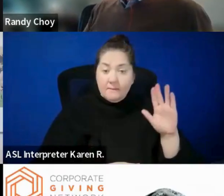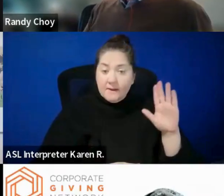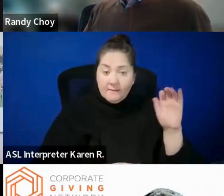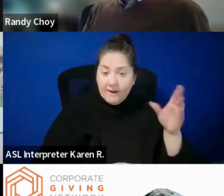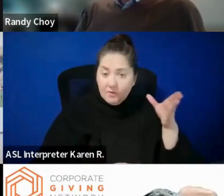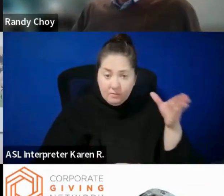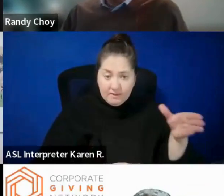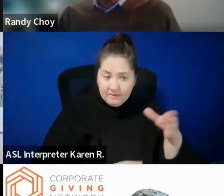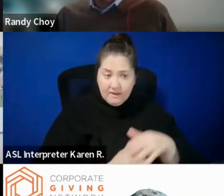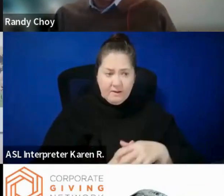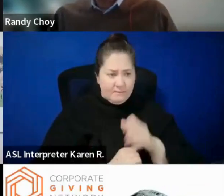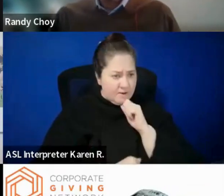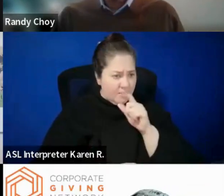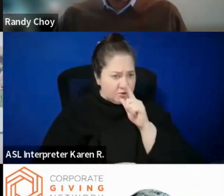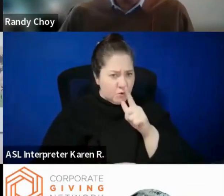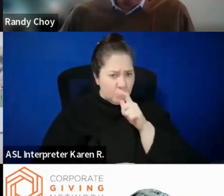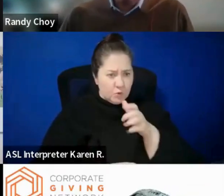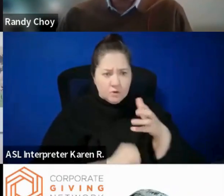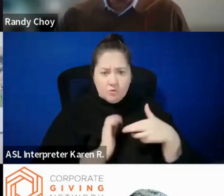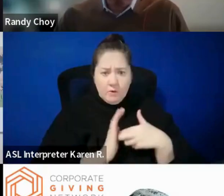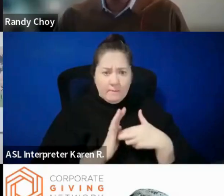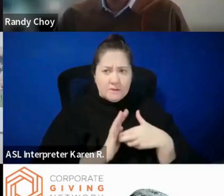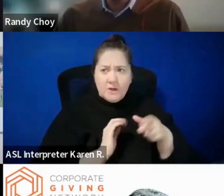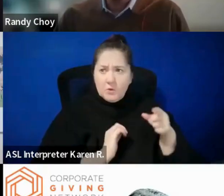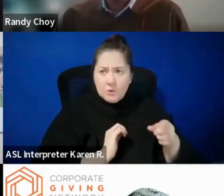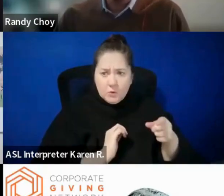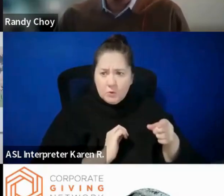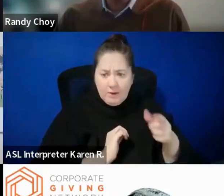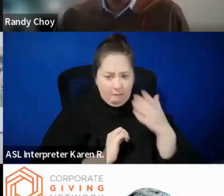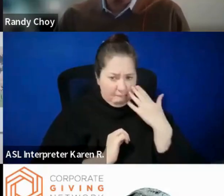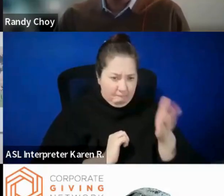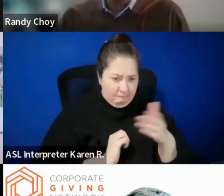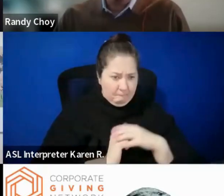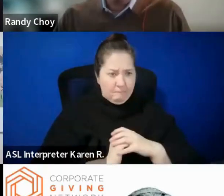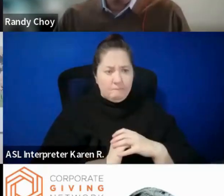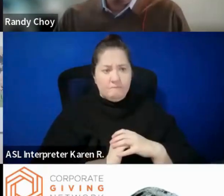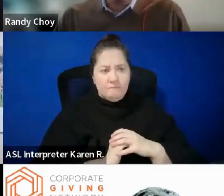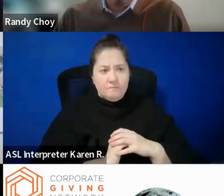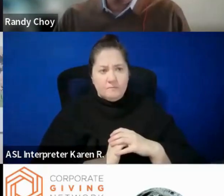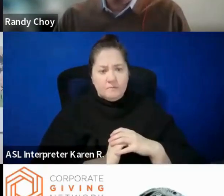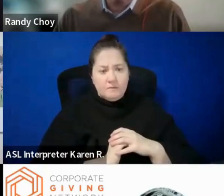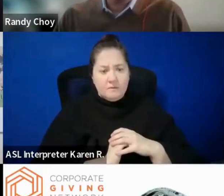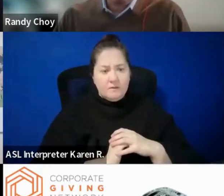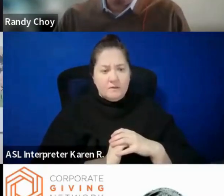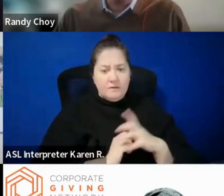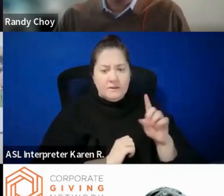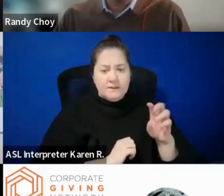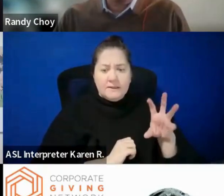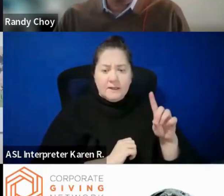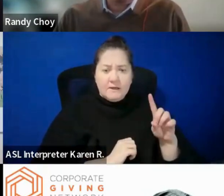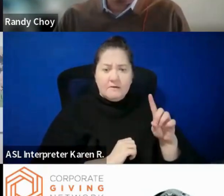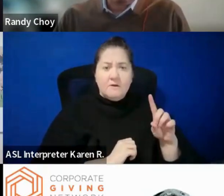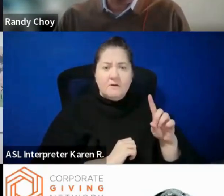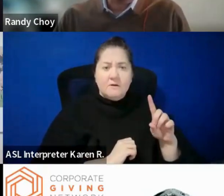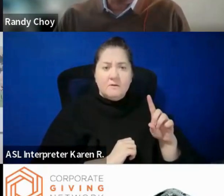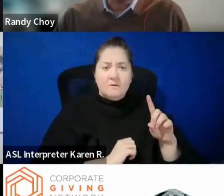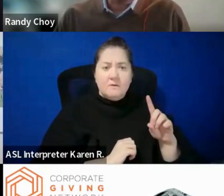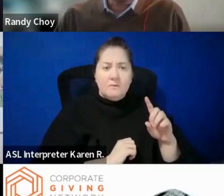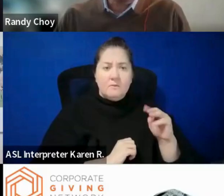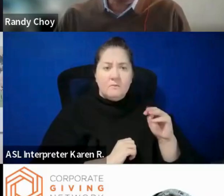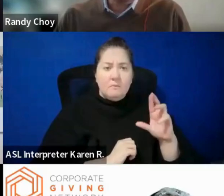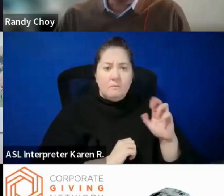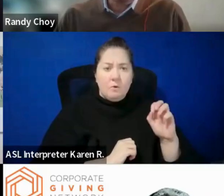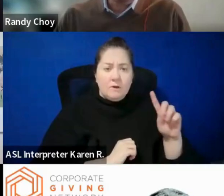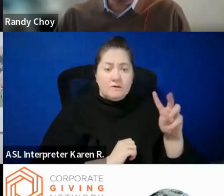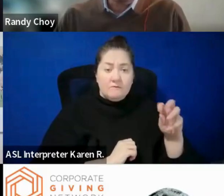be there. I'm not sure who's going to be representing the bank because David Moore Devine told me that he's going to be